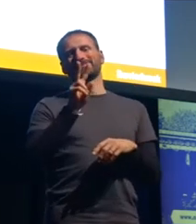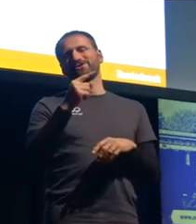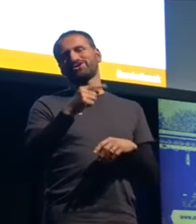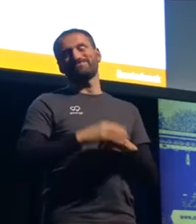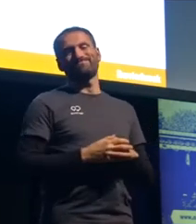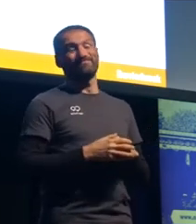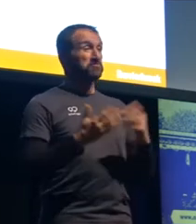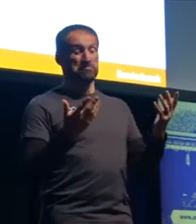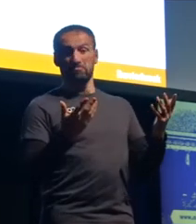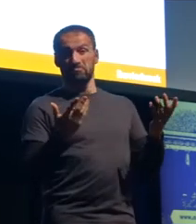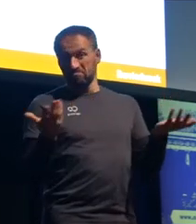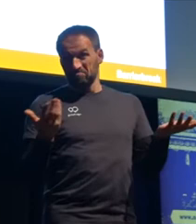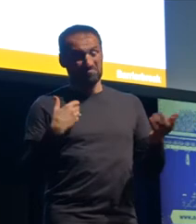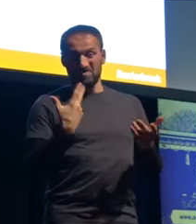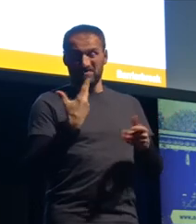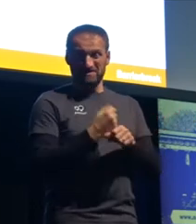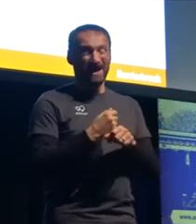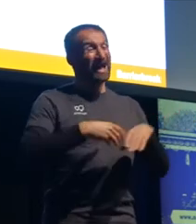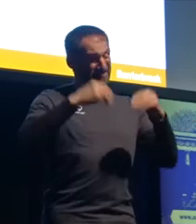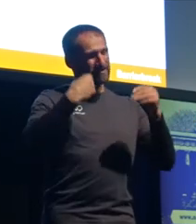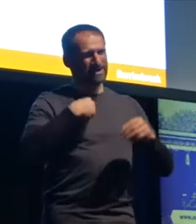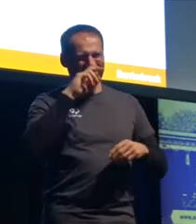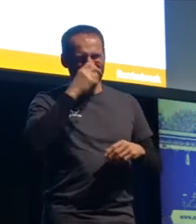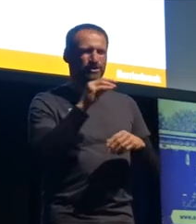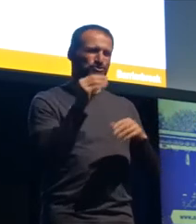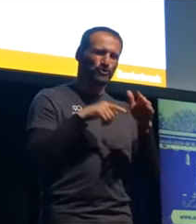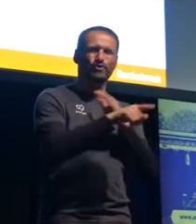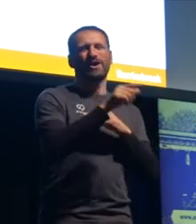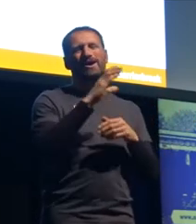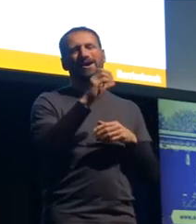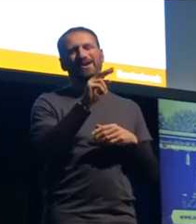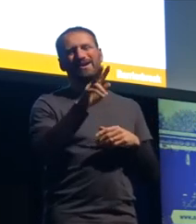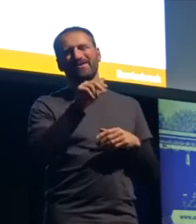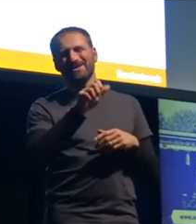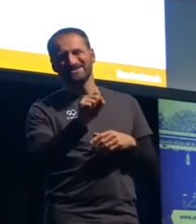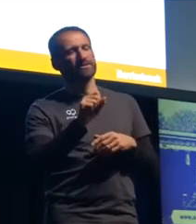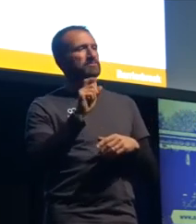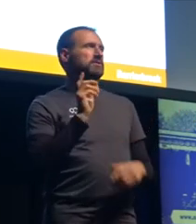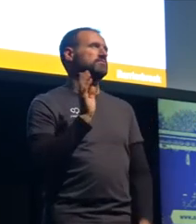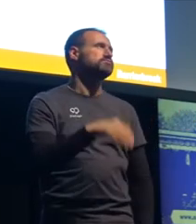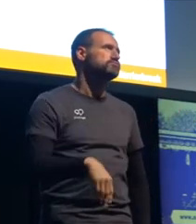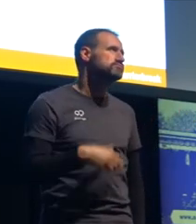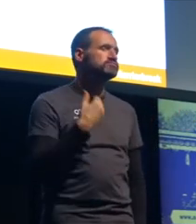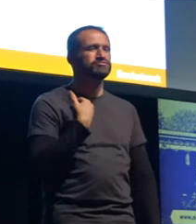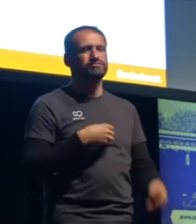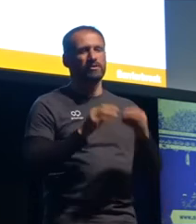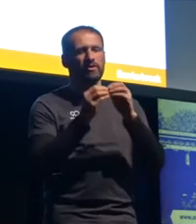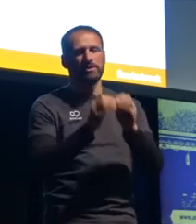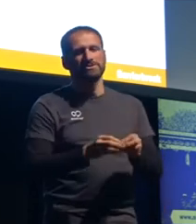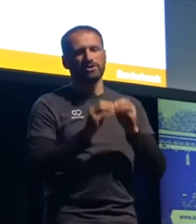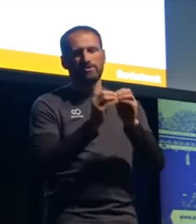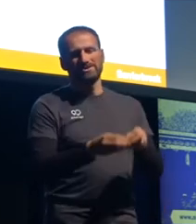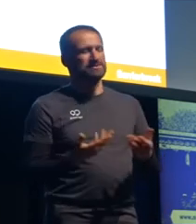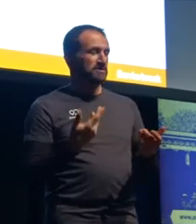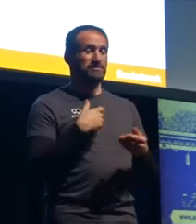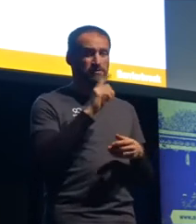Because what I initially started with canvas, but what I found was there was a whole lot of computation happening. Even if I did it you know,